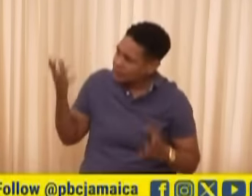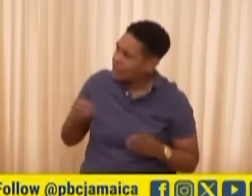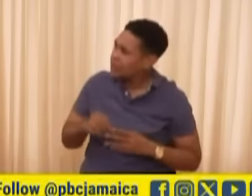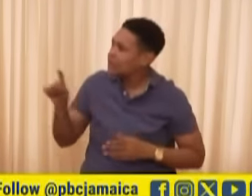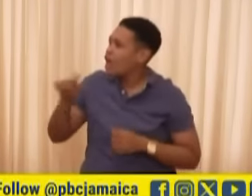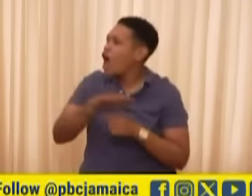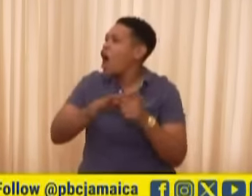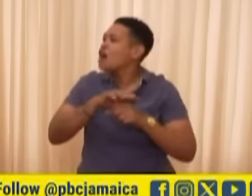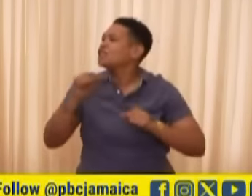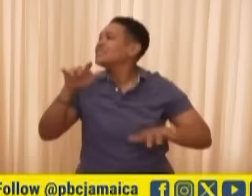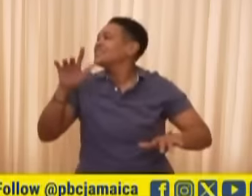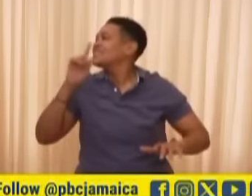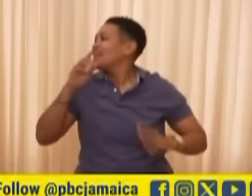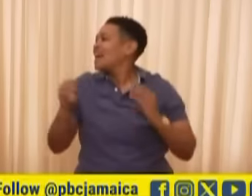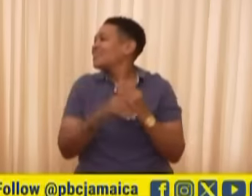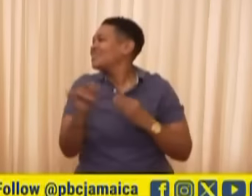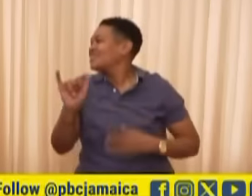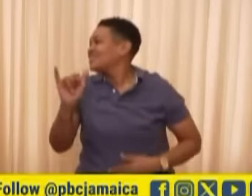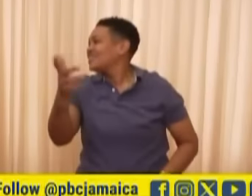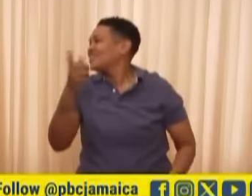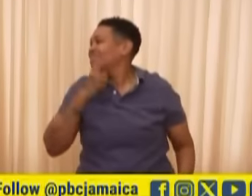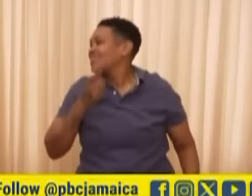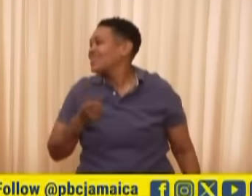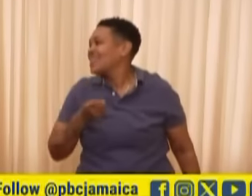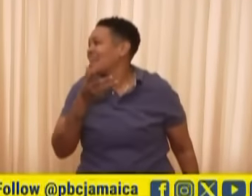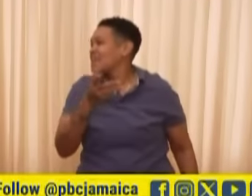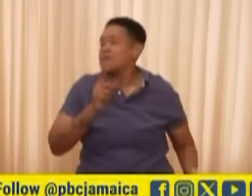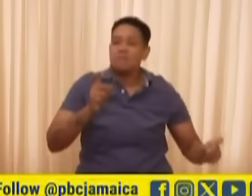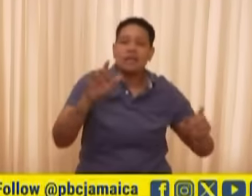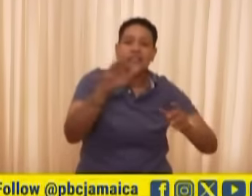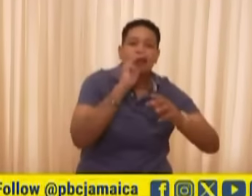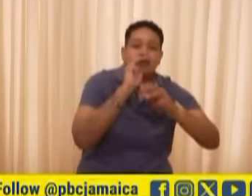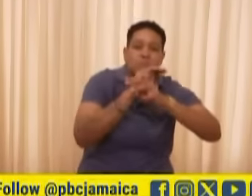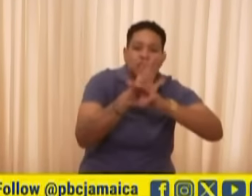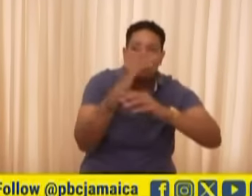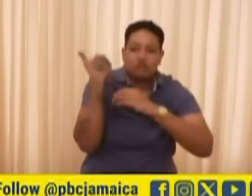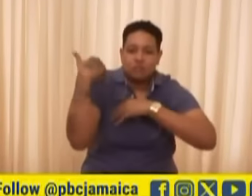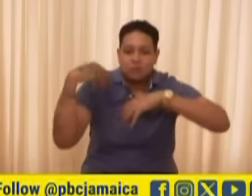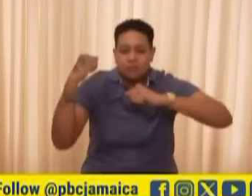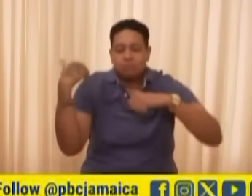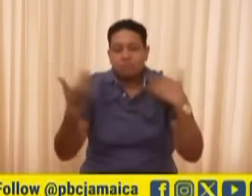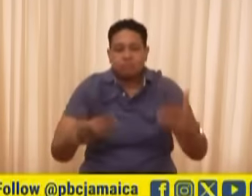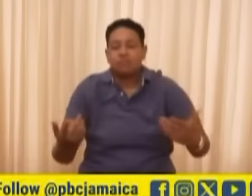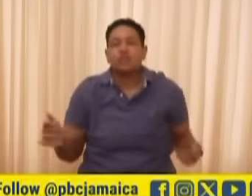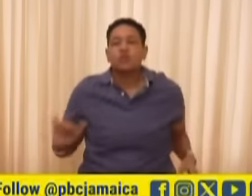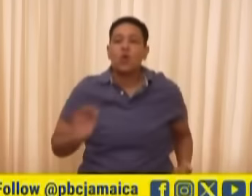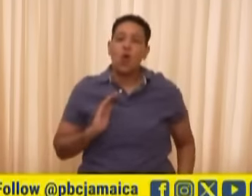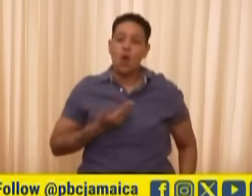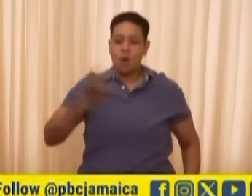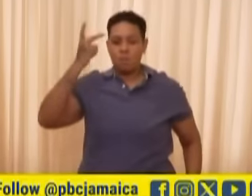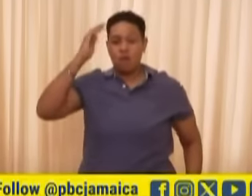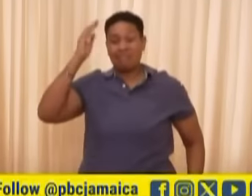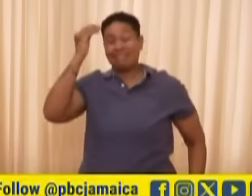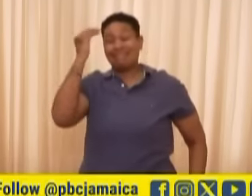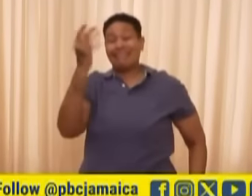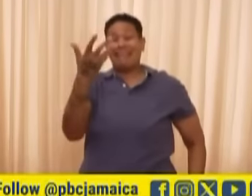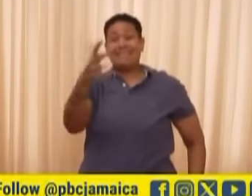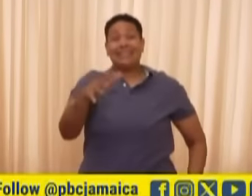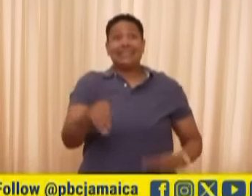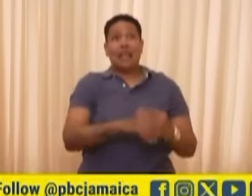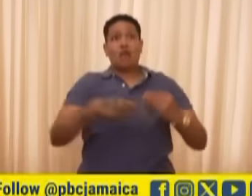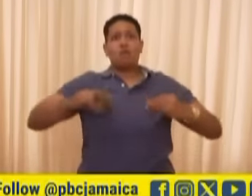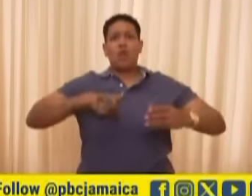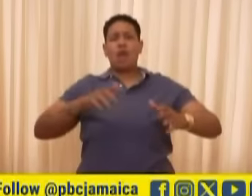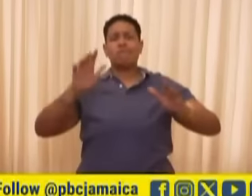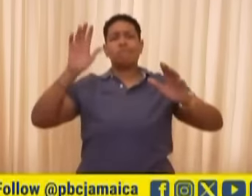their constituencies also. They're dealing with their ministerial duties. Our Prime Minister has said that we